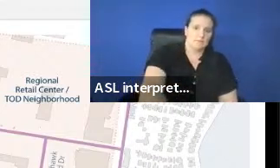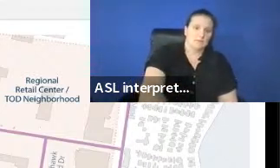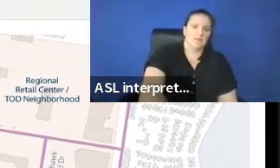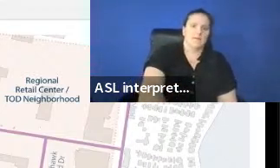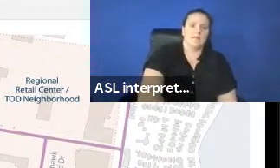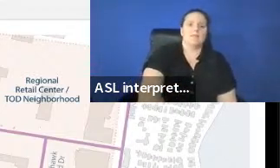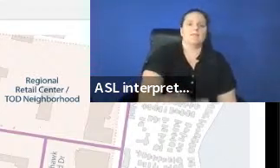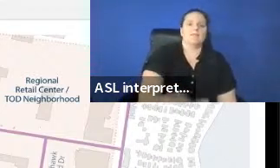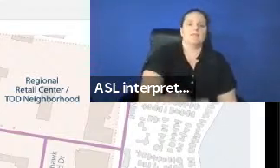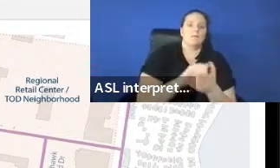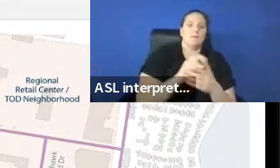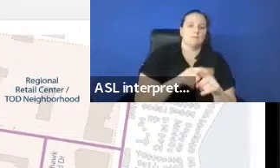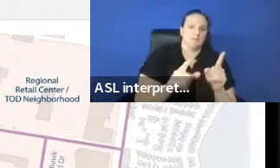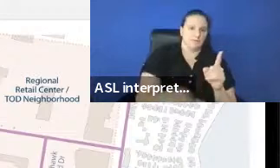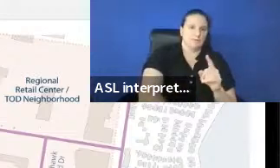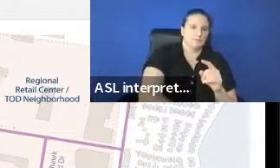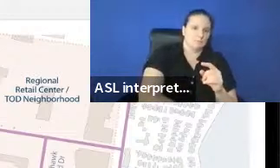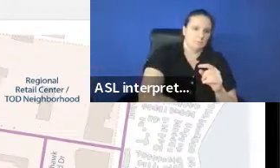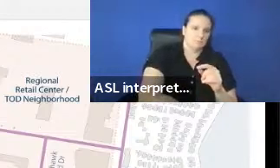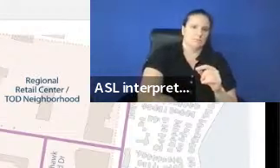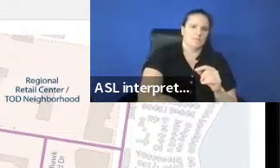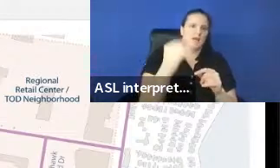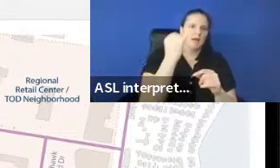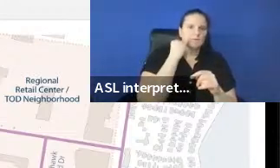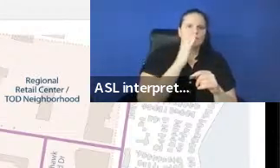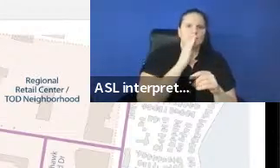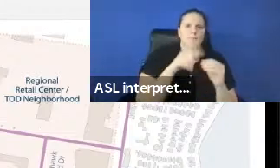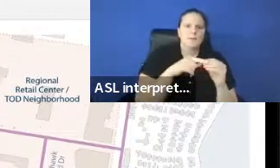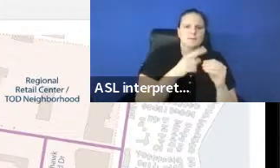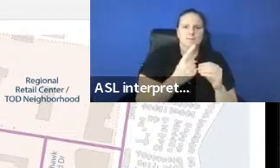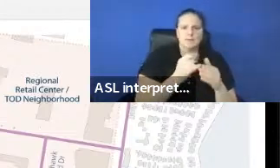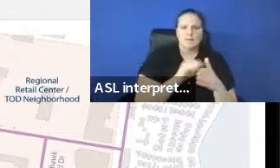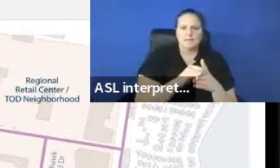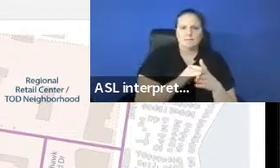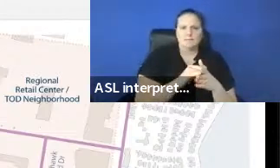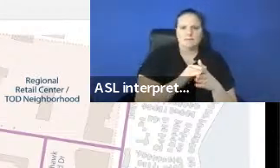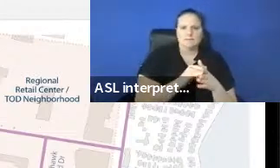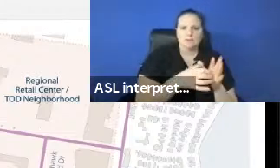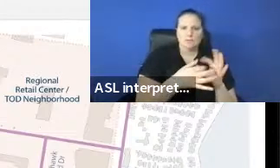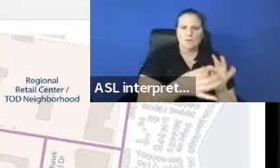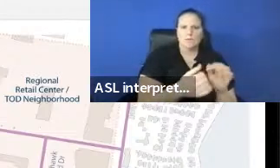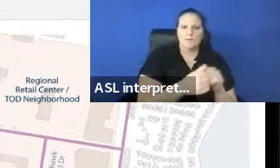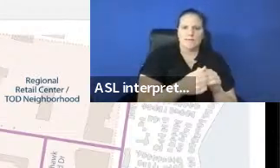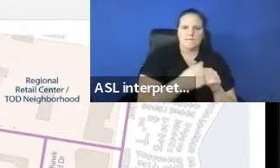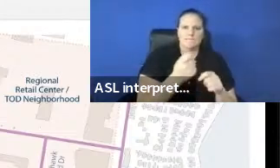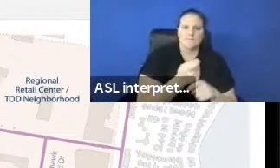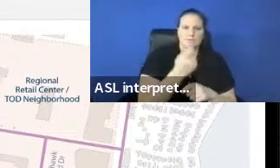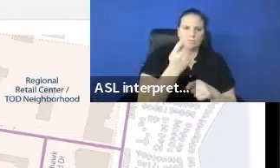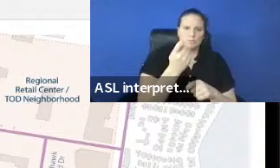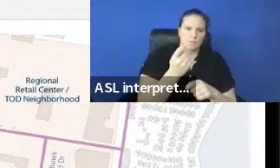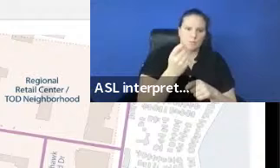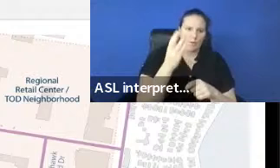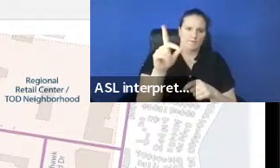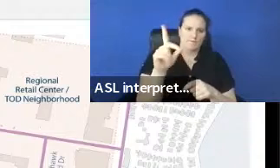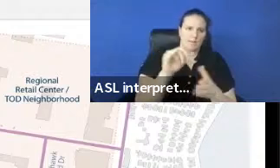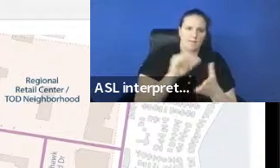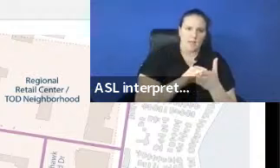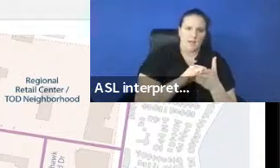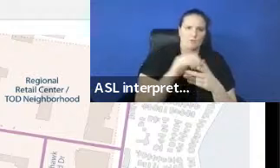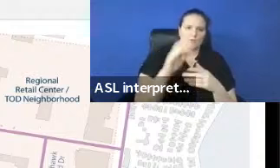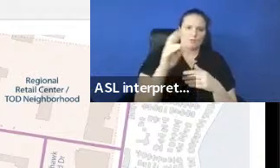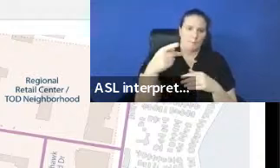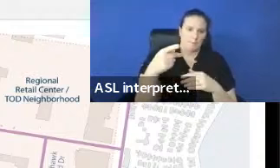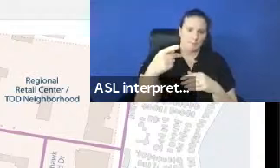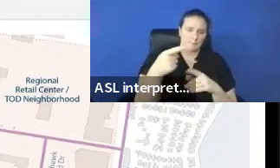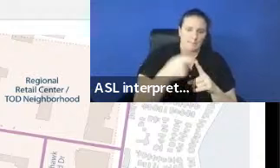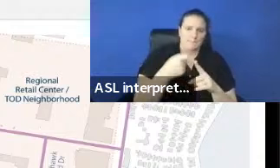different. If you're talking about something that is associated with Victory Boulevard and the ramps from